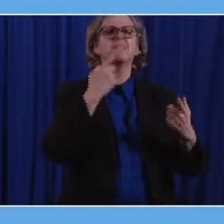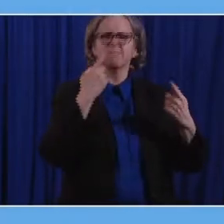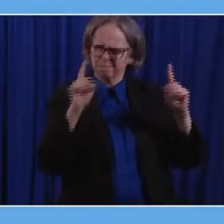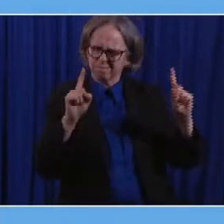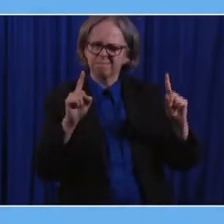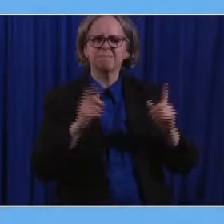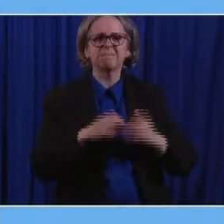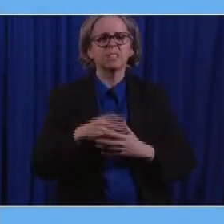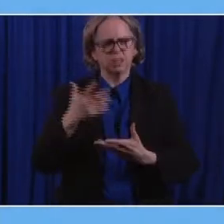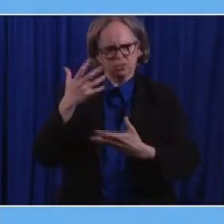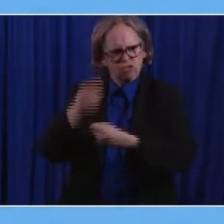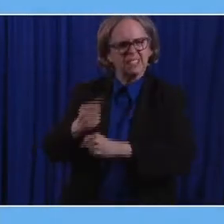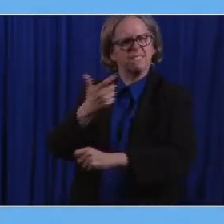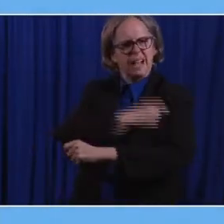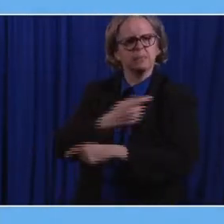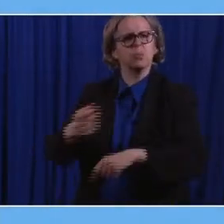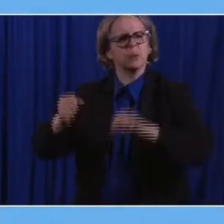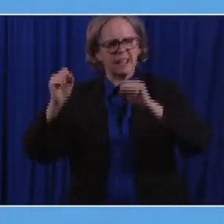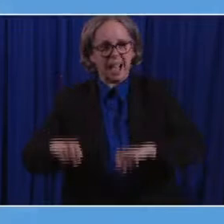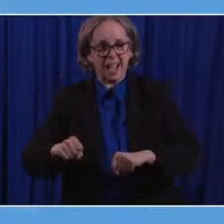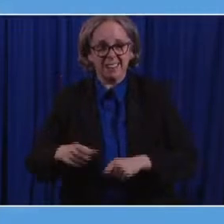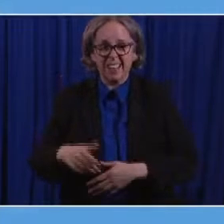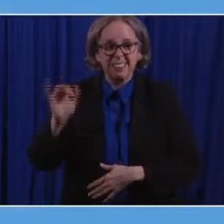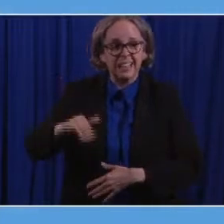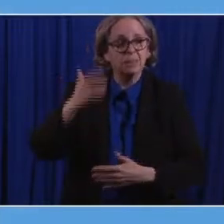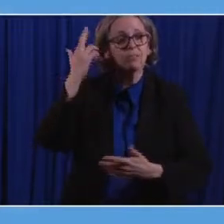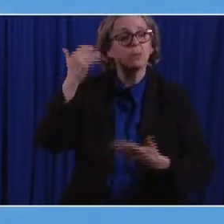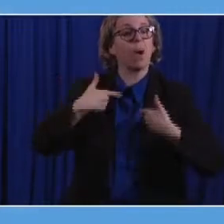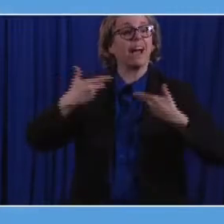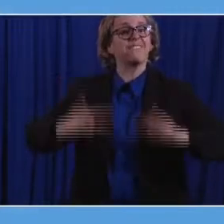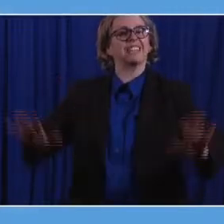vaccines. That's why I chose to get vaccinated.